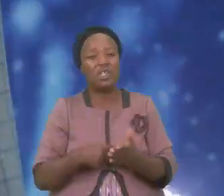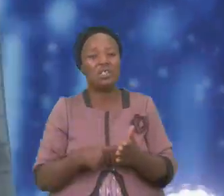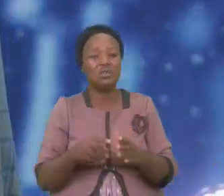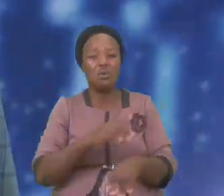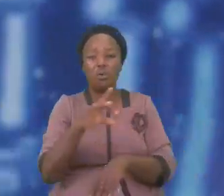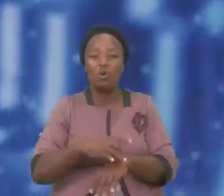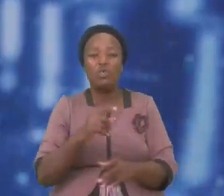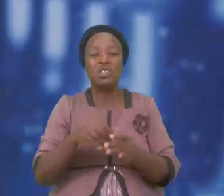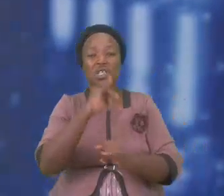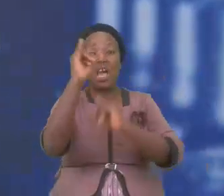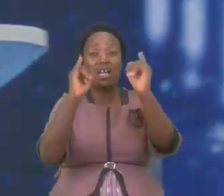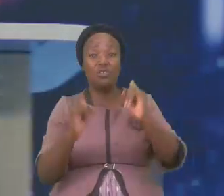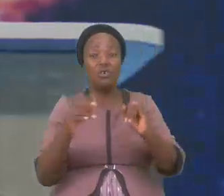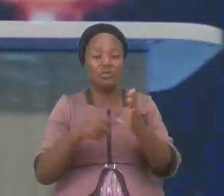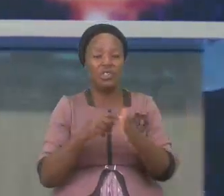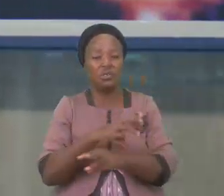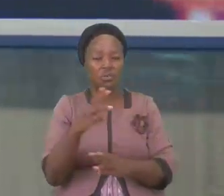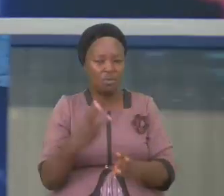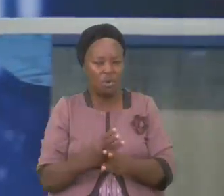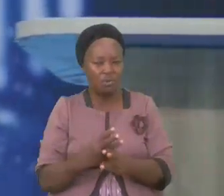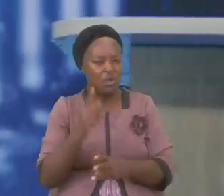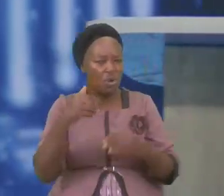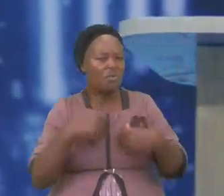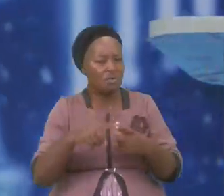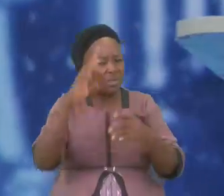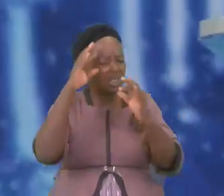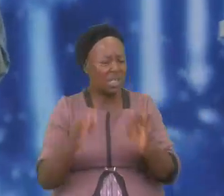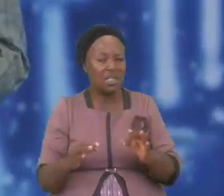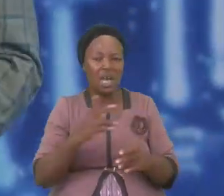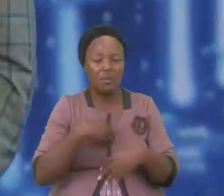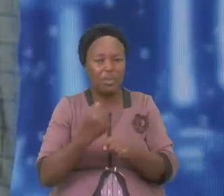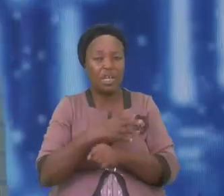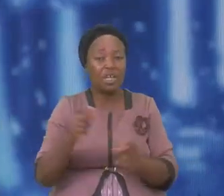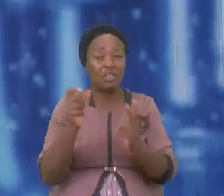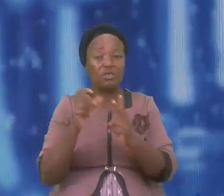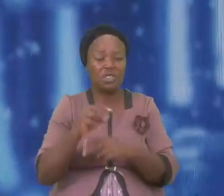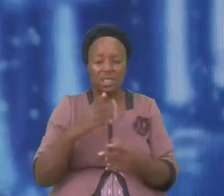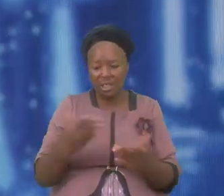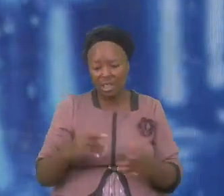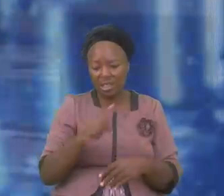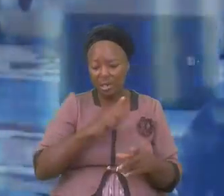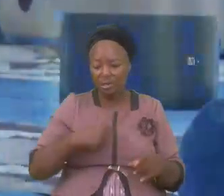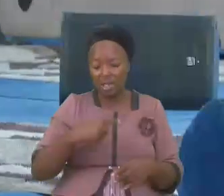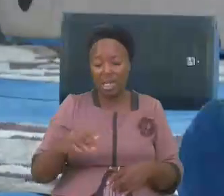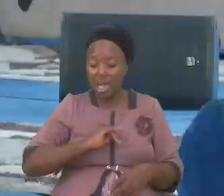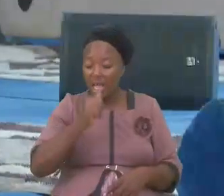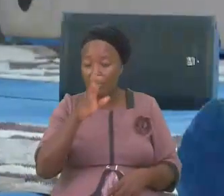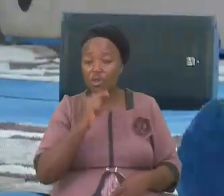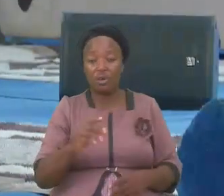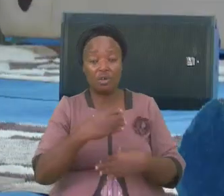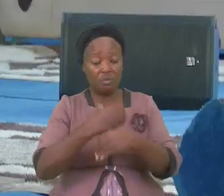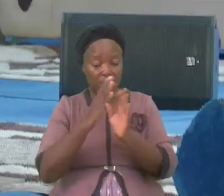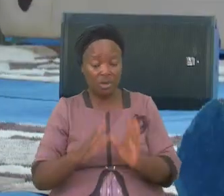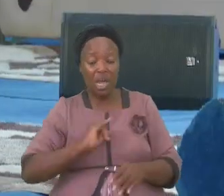Lord saying, I am your creator, I am redeemer, and I want to lift you up and make